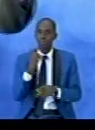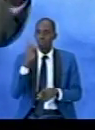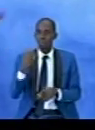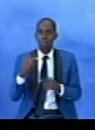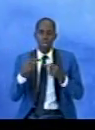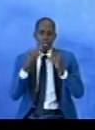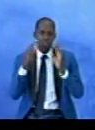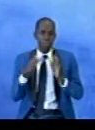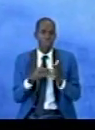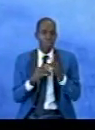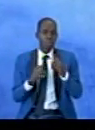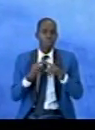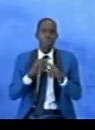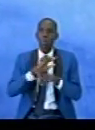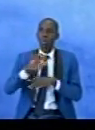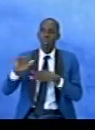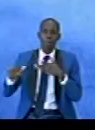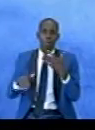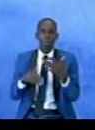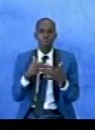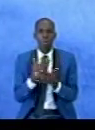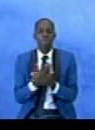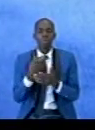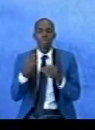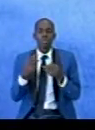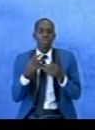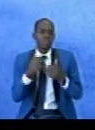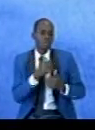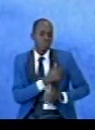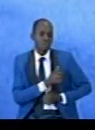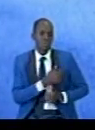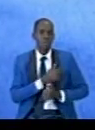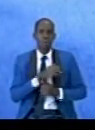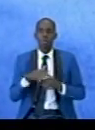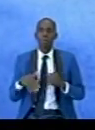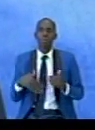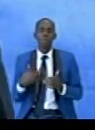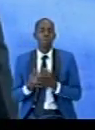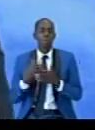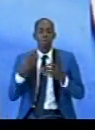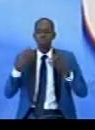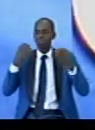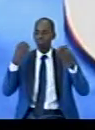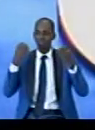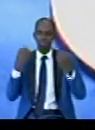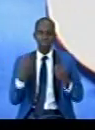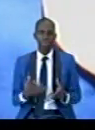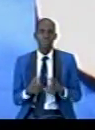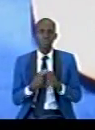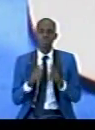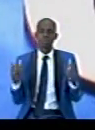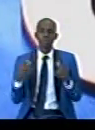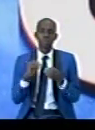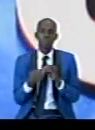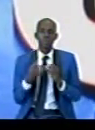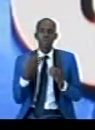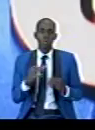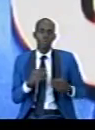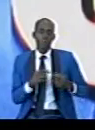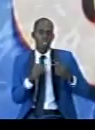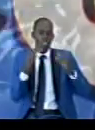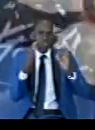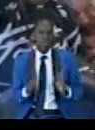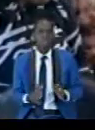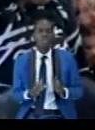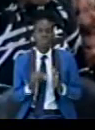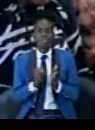the whole camp and the whole battalion of enemies, though an host should encamp